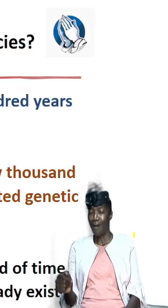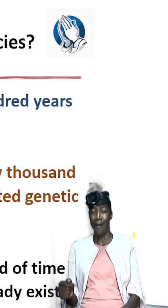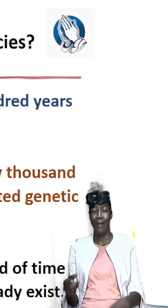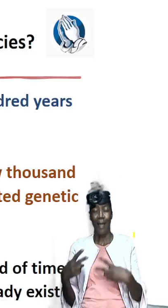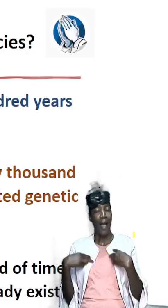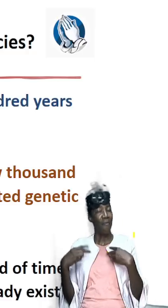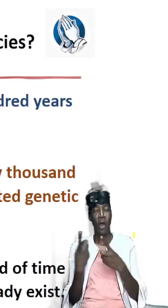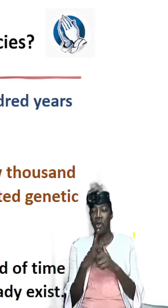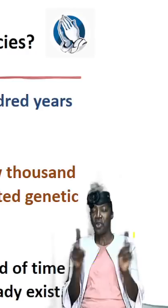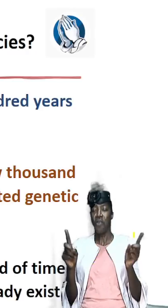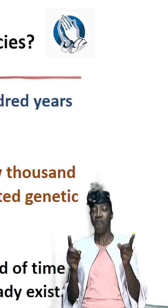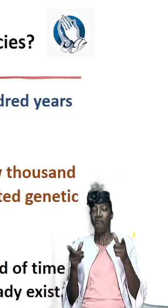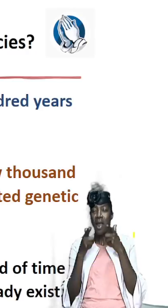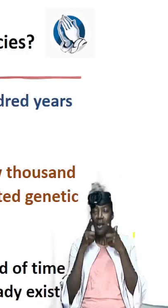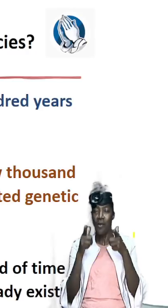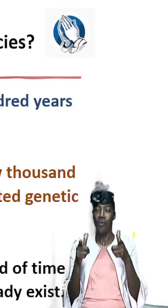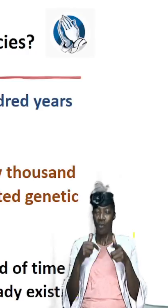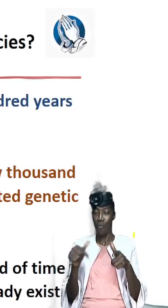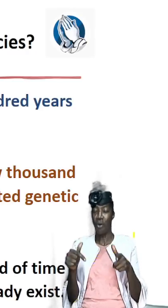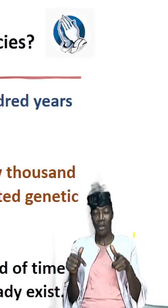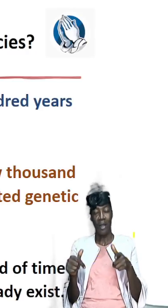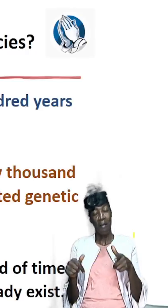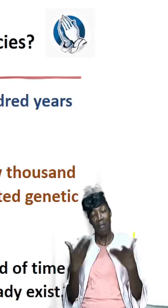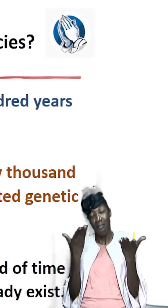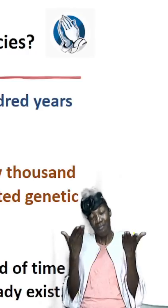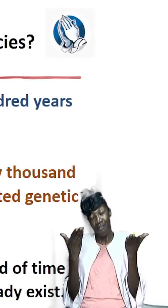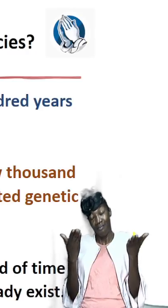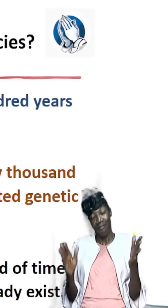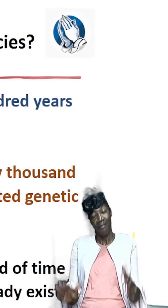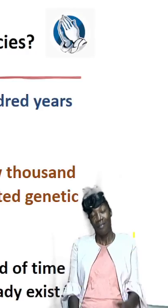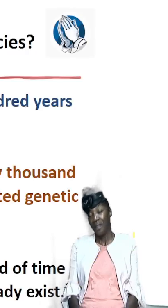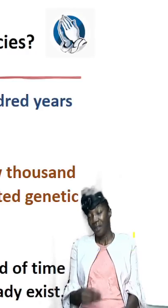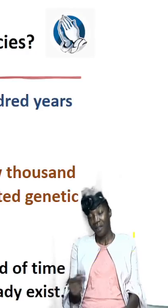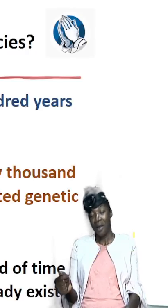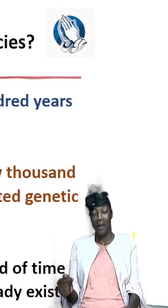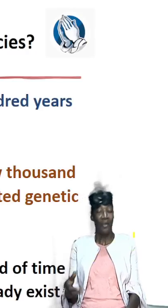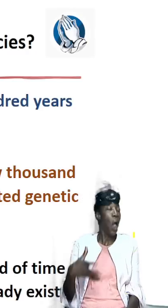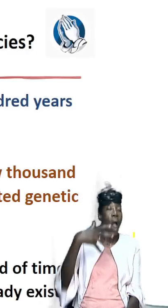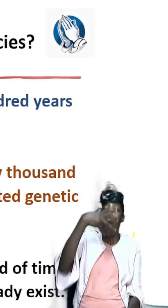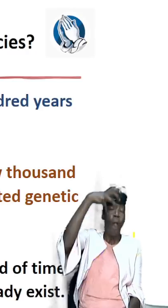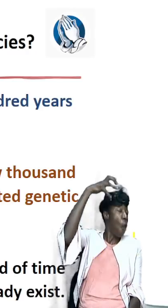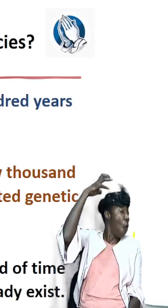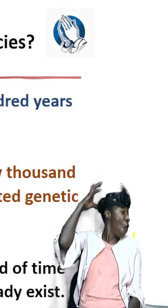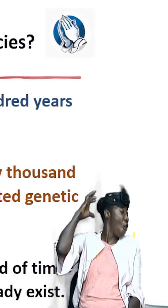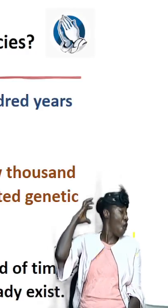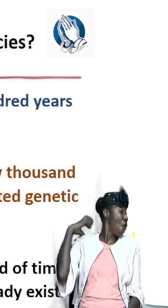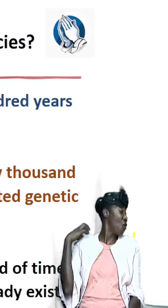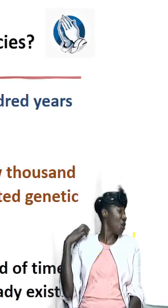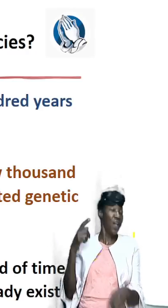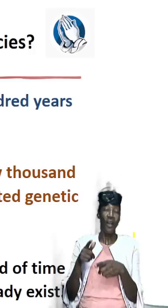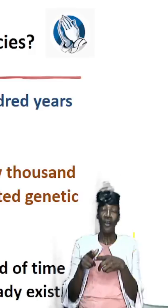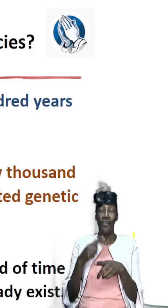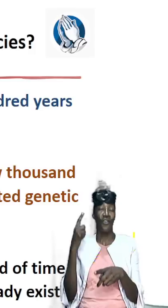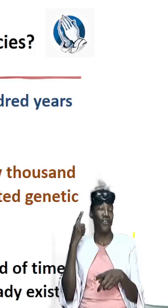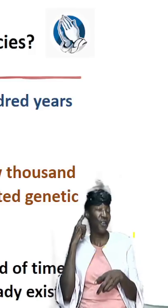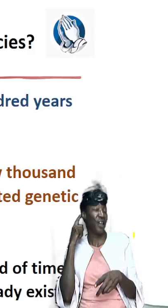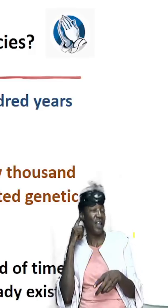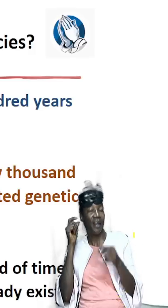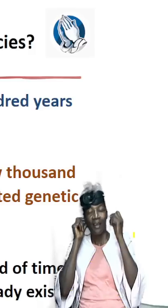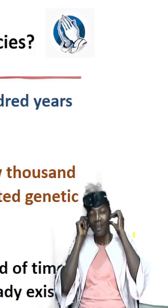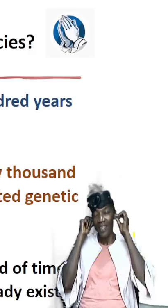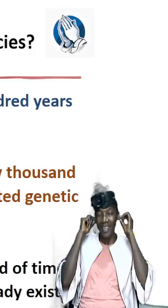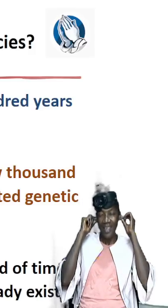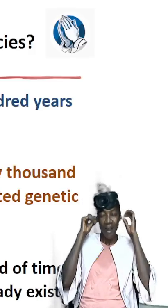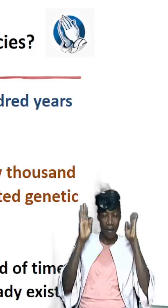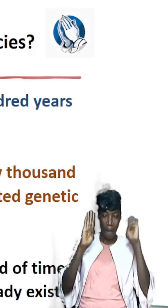looks, but they are dogs. Some with long hair, some with short hair, some with their ears big, some